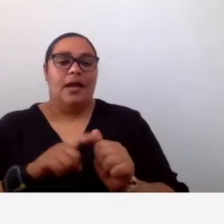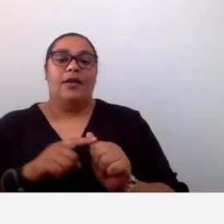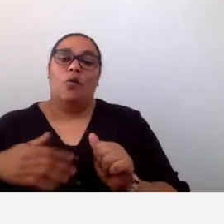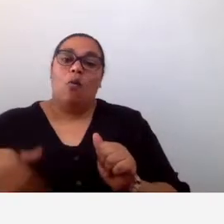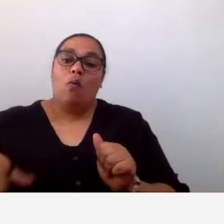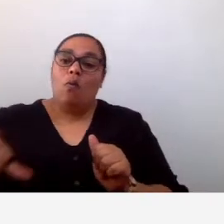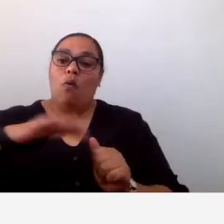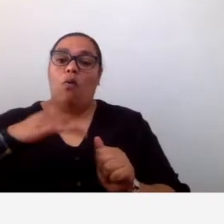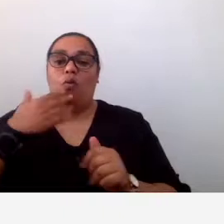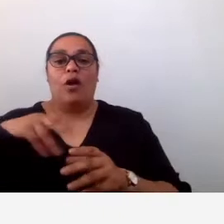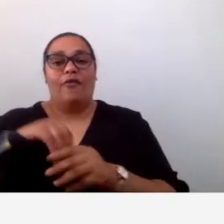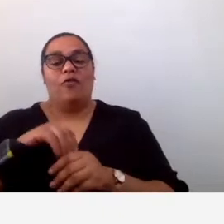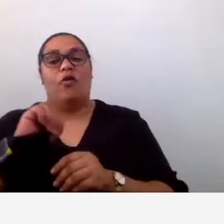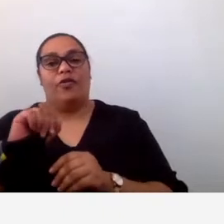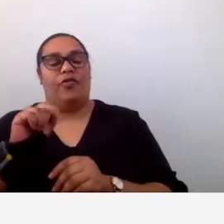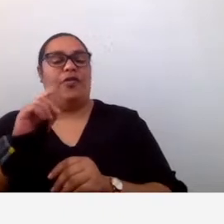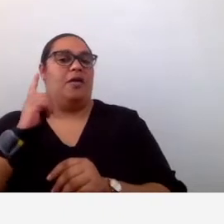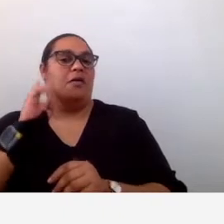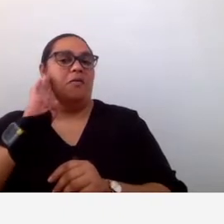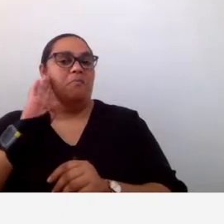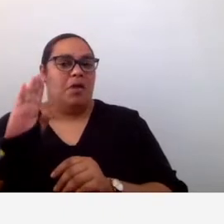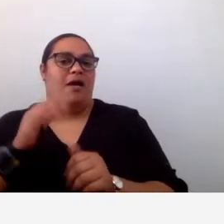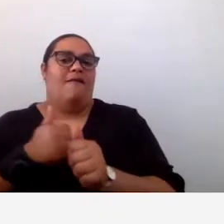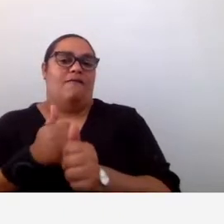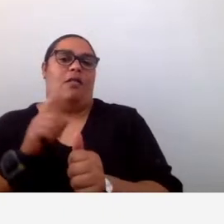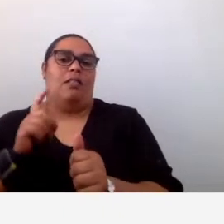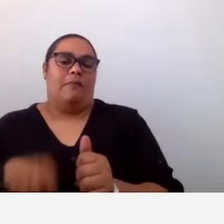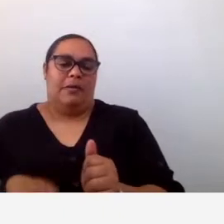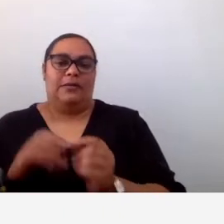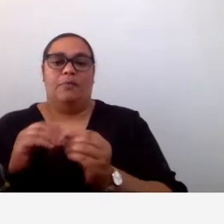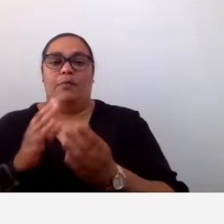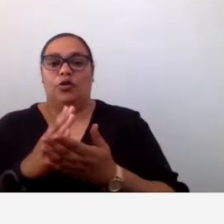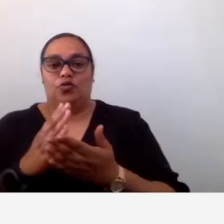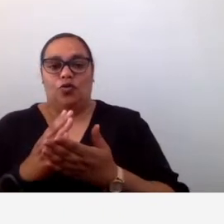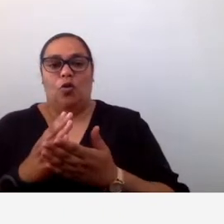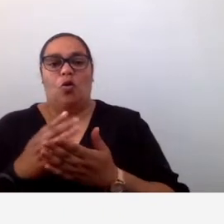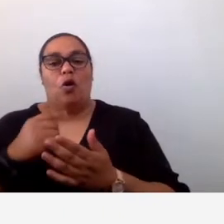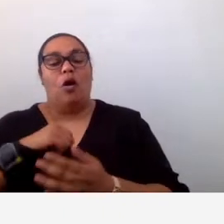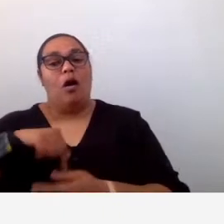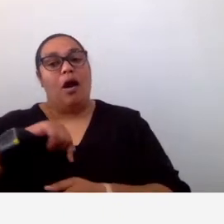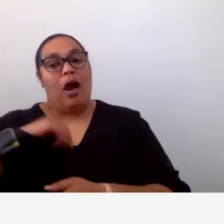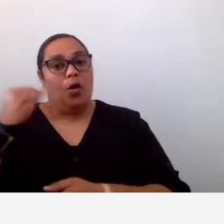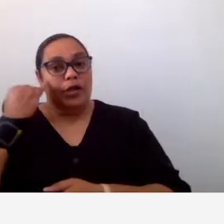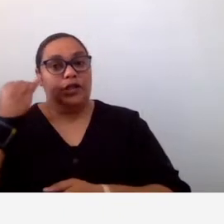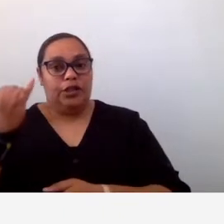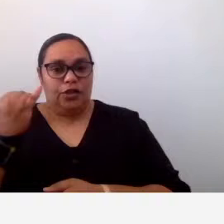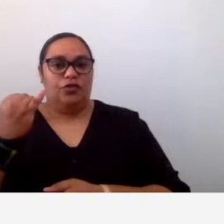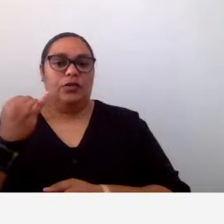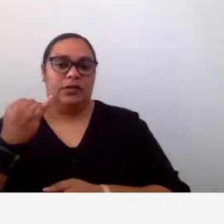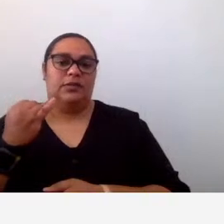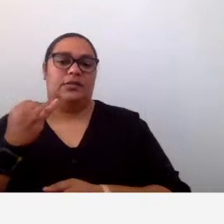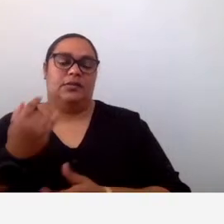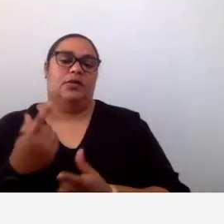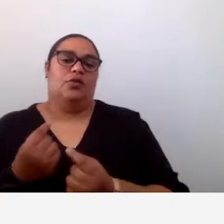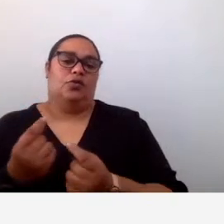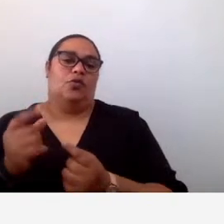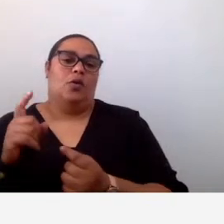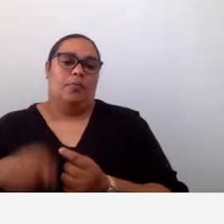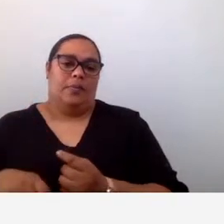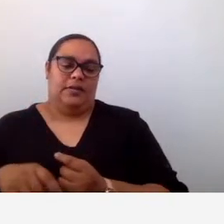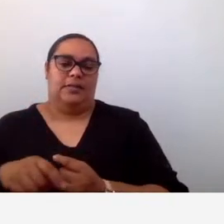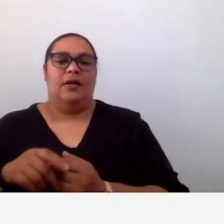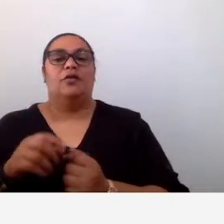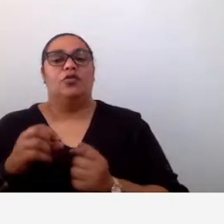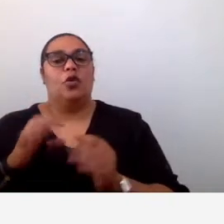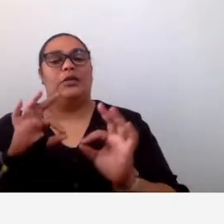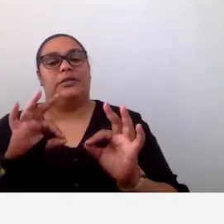is involved, they adhere to that to make sure that our initiates bahambe baphila babuye bephila. So